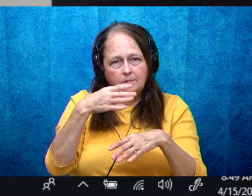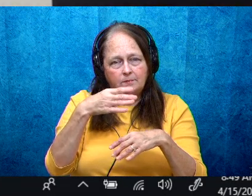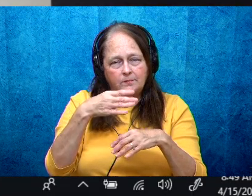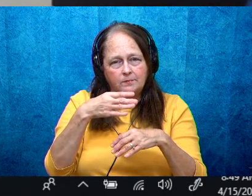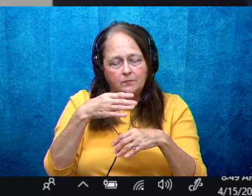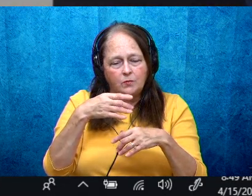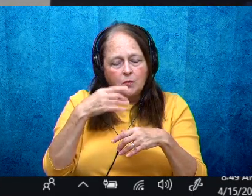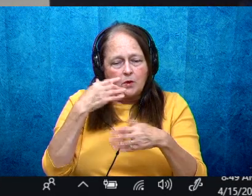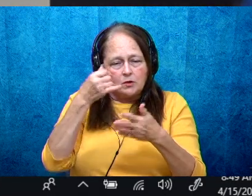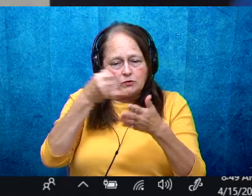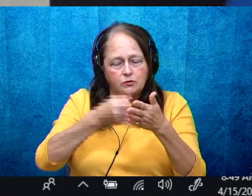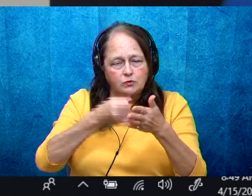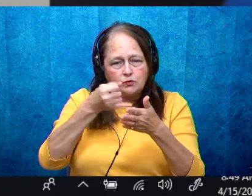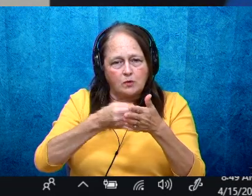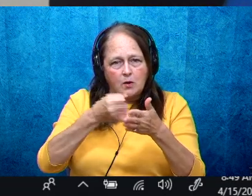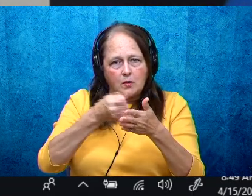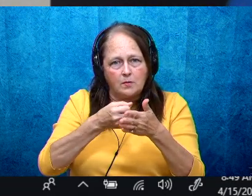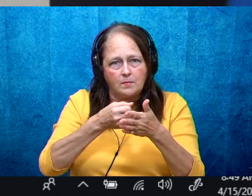and I'm going to draw